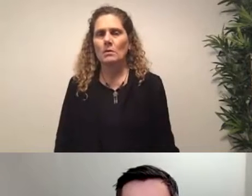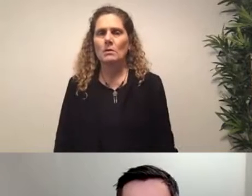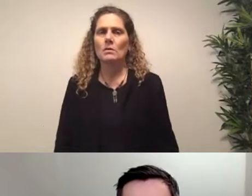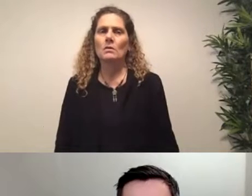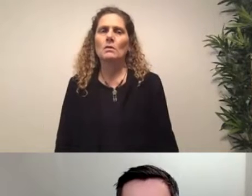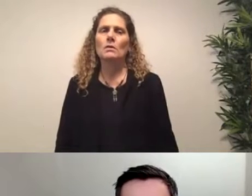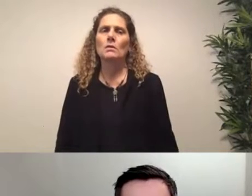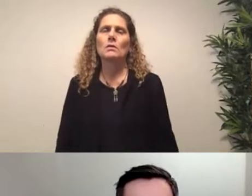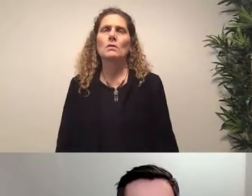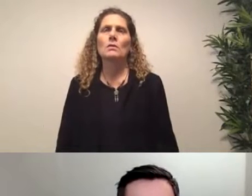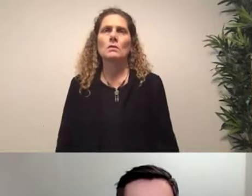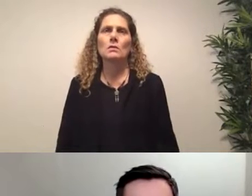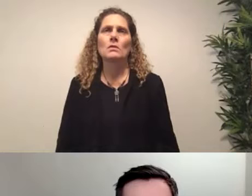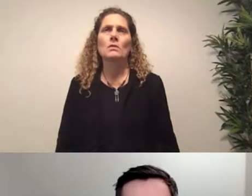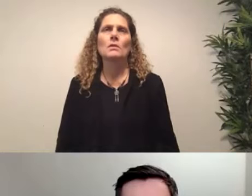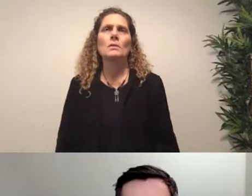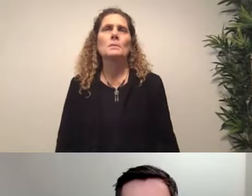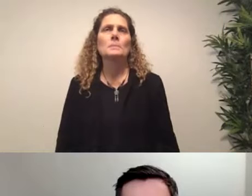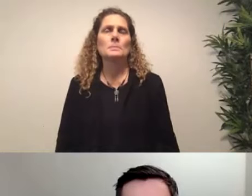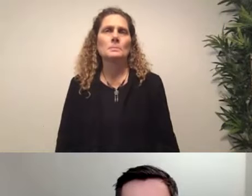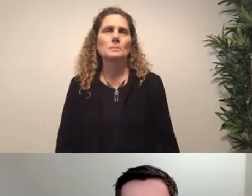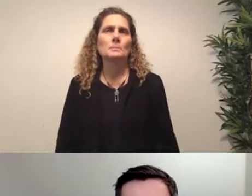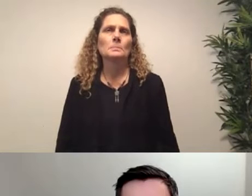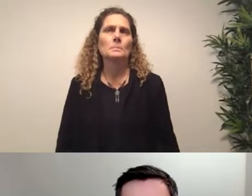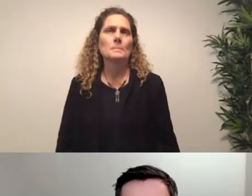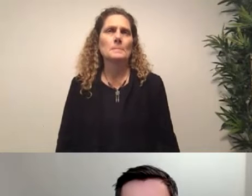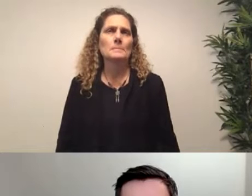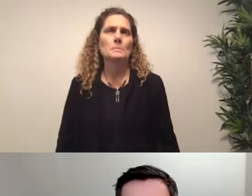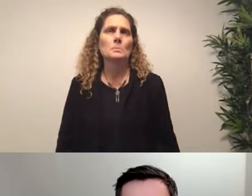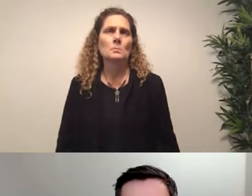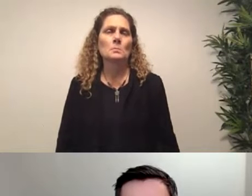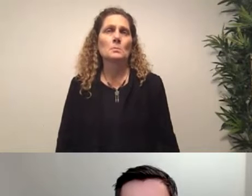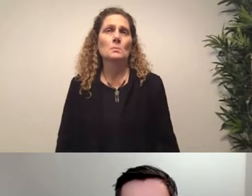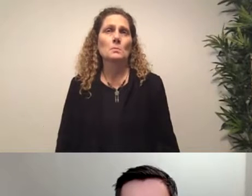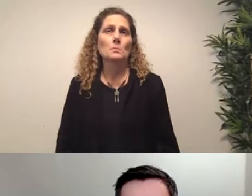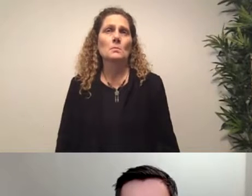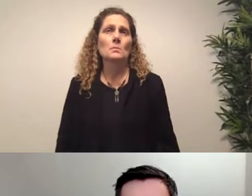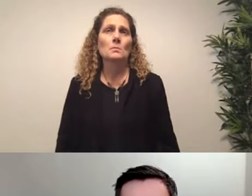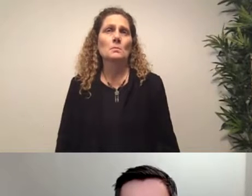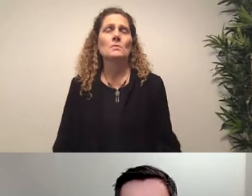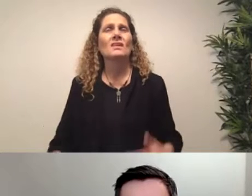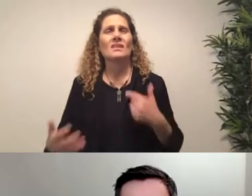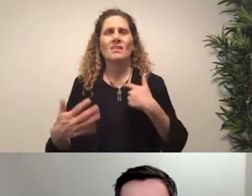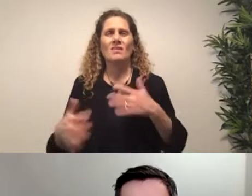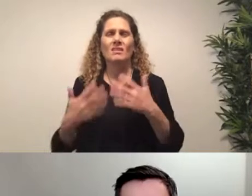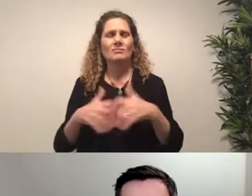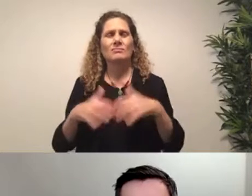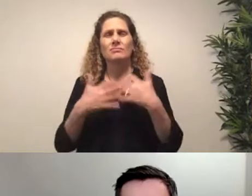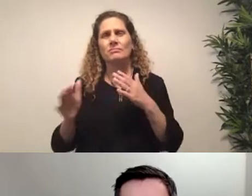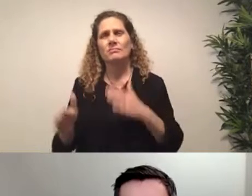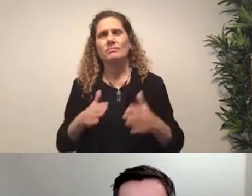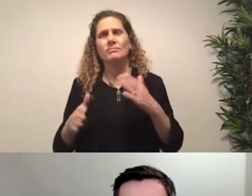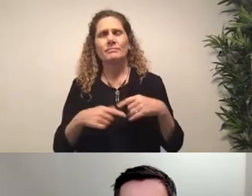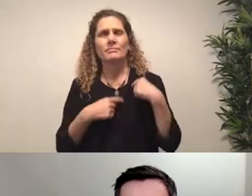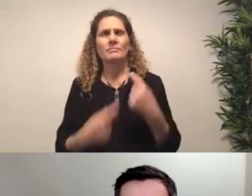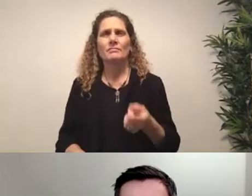for almost 20 years, really since the advent of public health preparedness in the early part of the 2000s. We do know